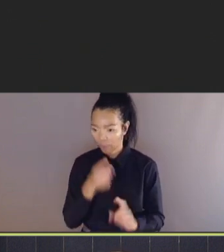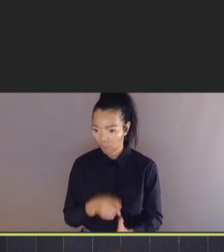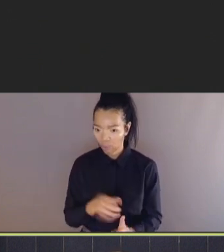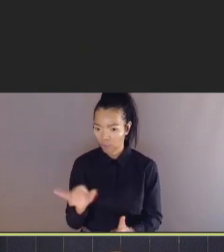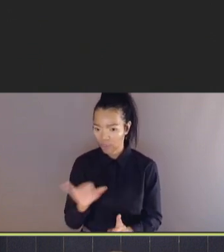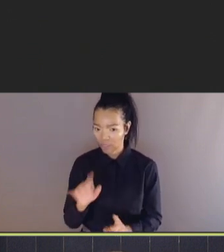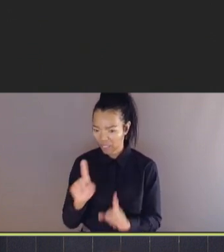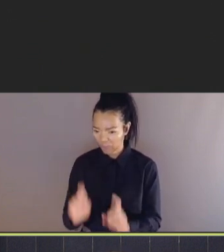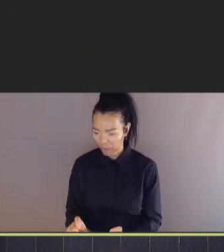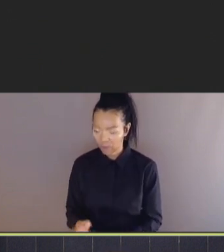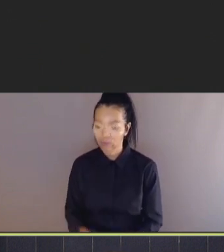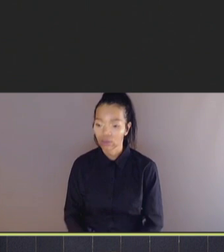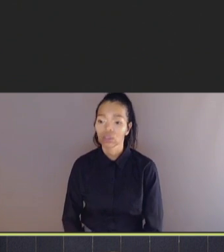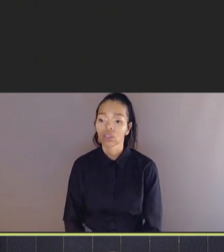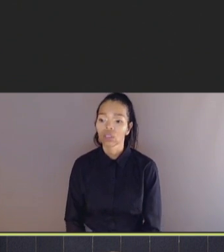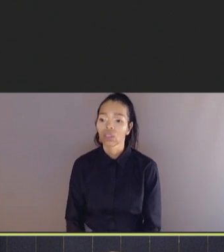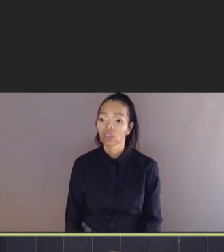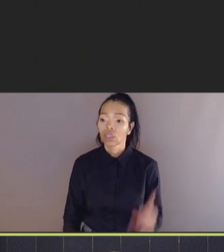Dan, please.